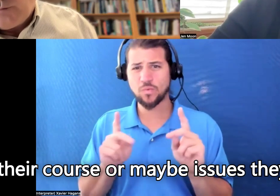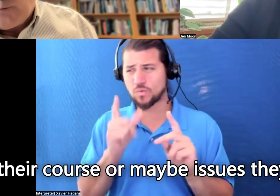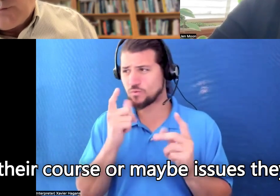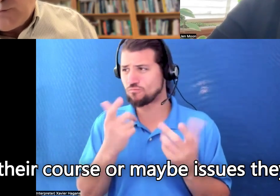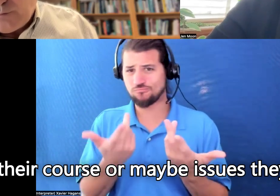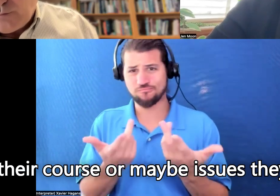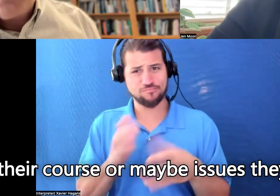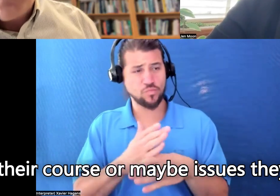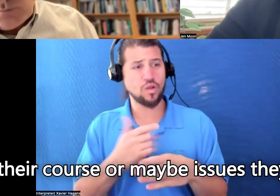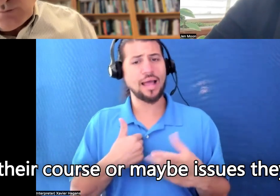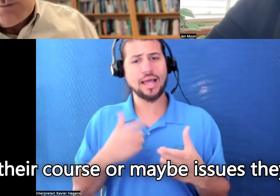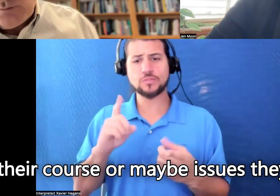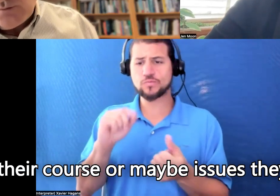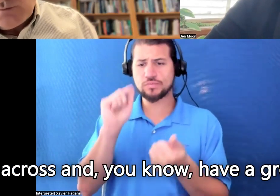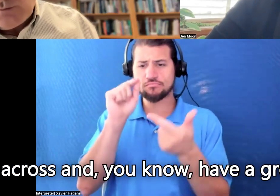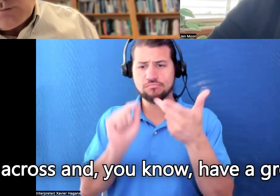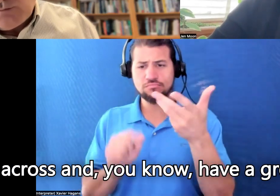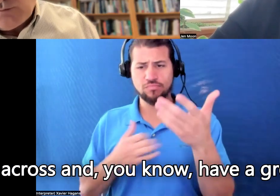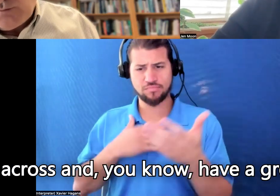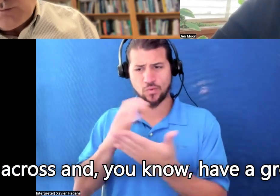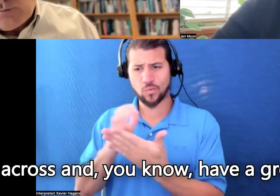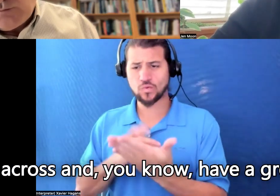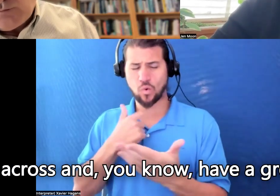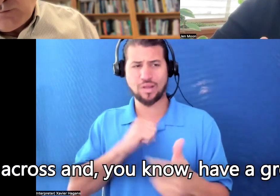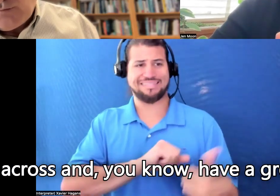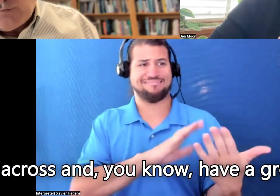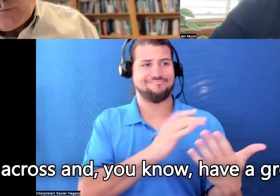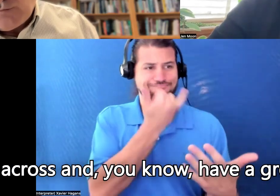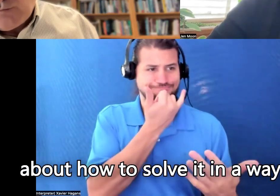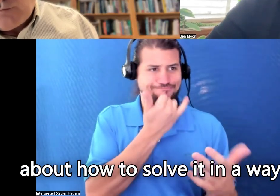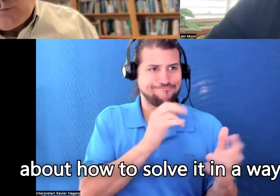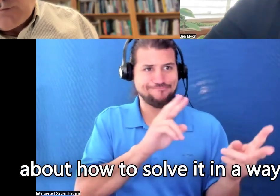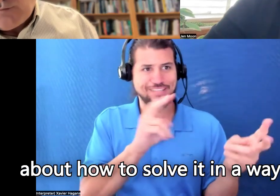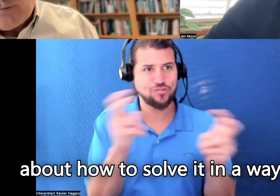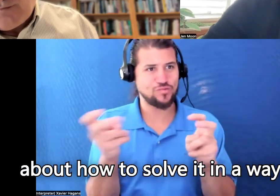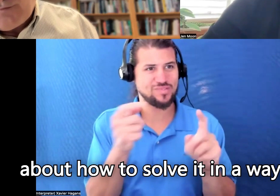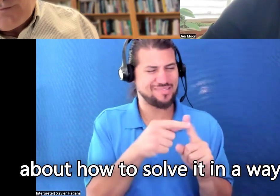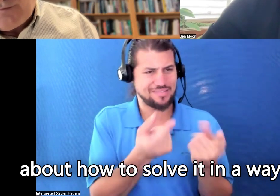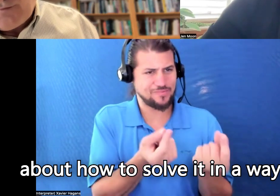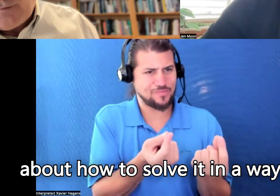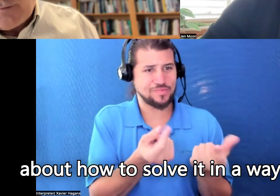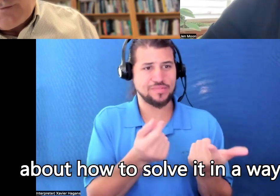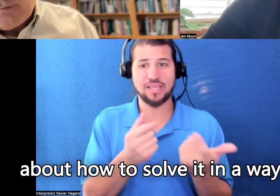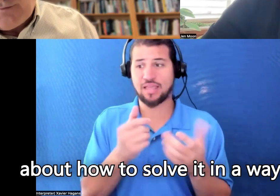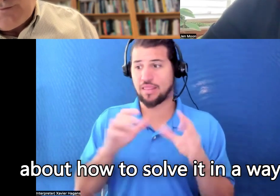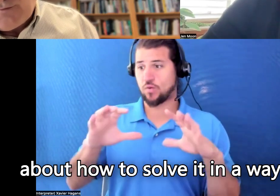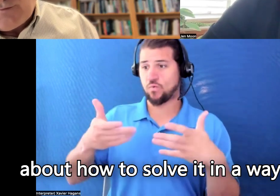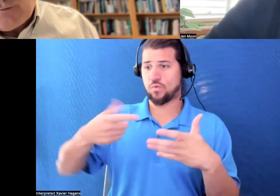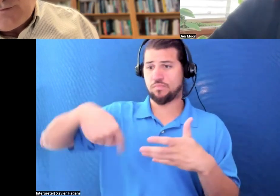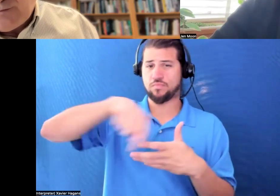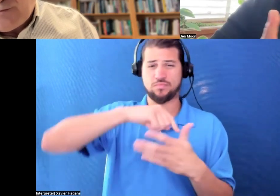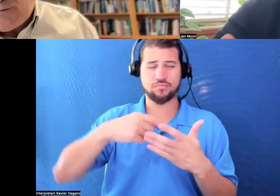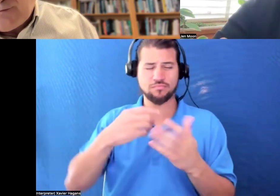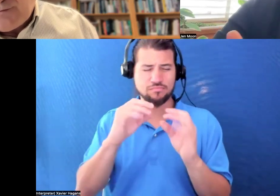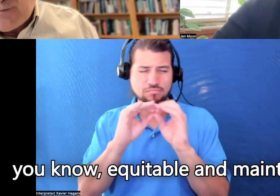with their course, or maybe issues they've come across, and have a group think about how to solve it in a way that